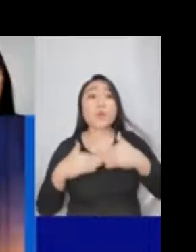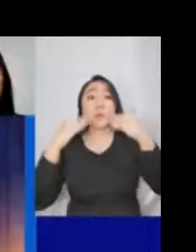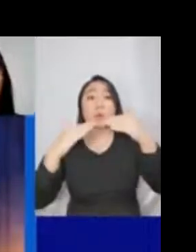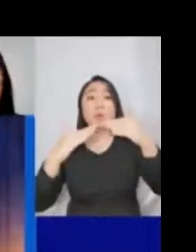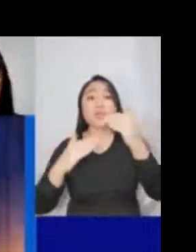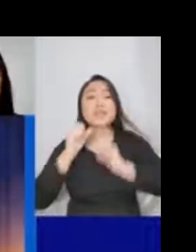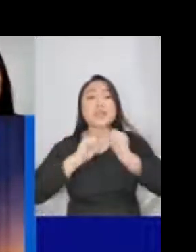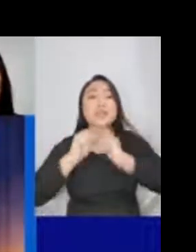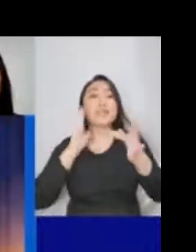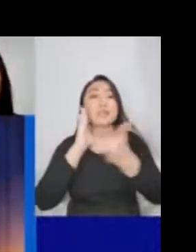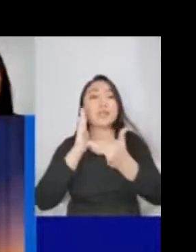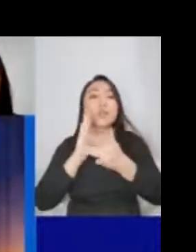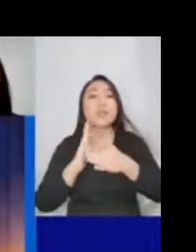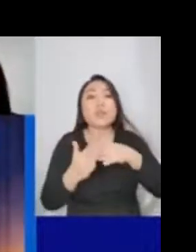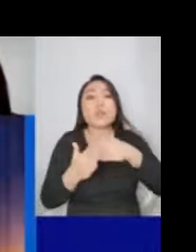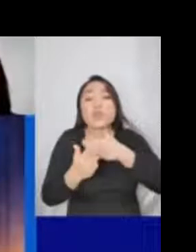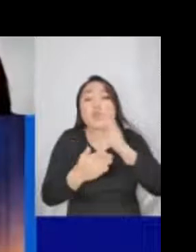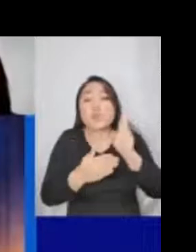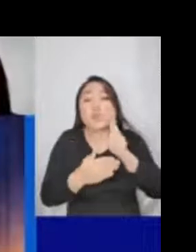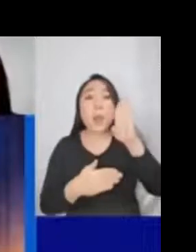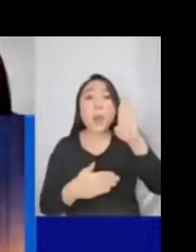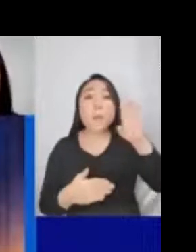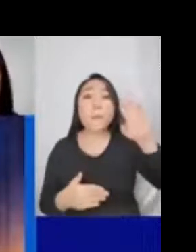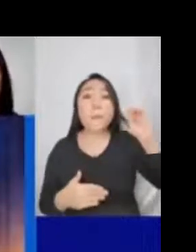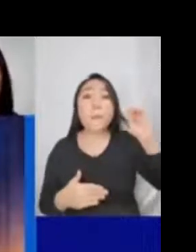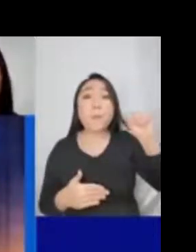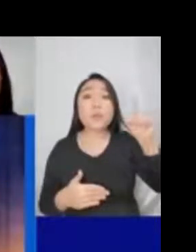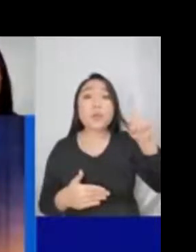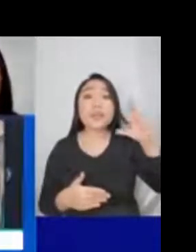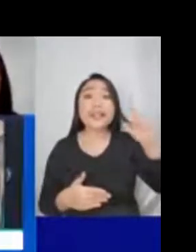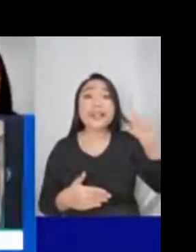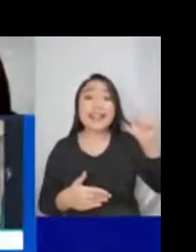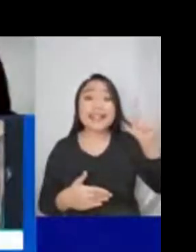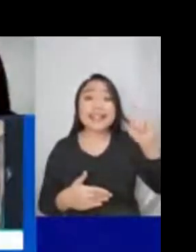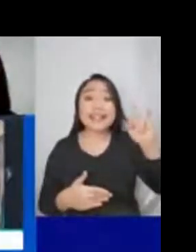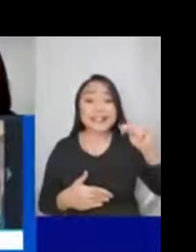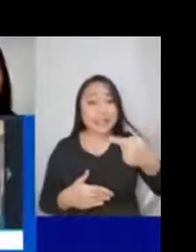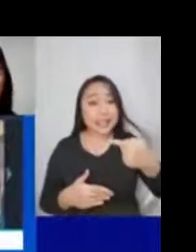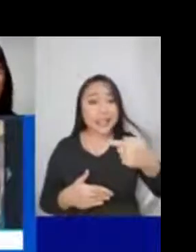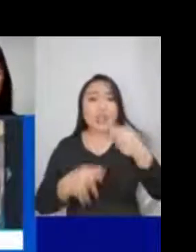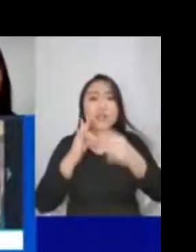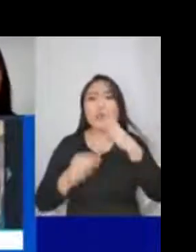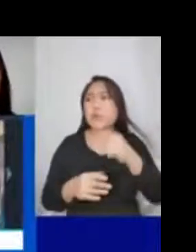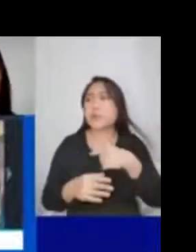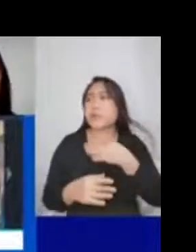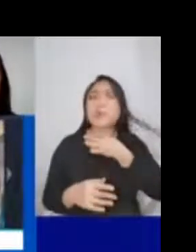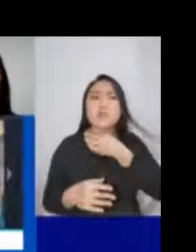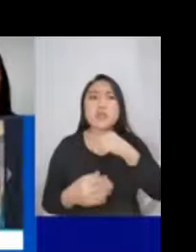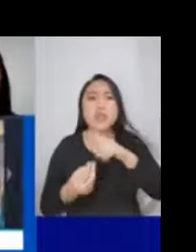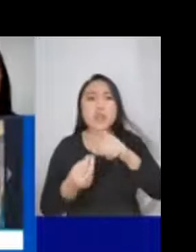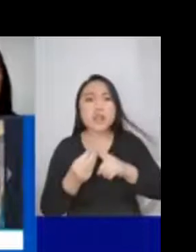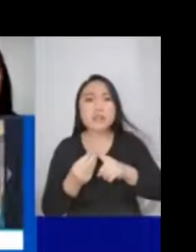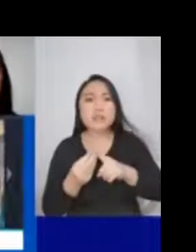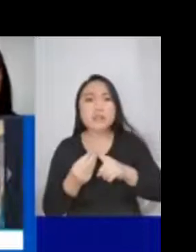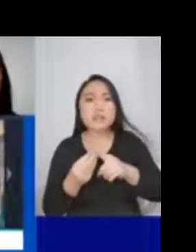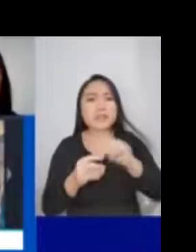facebook.com/DOSTVPH and DOSTV Science for the People YouTube channel. So we promote SNT information through